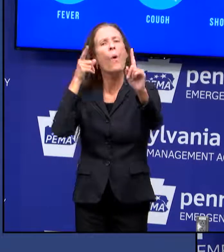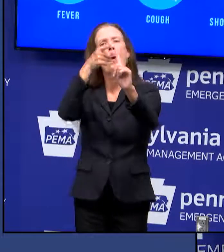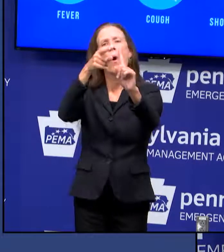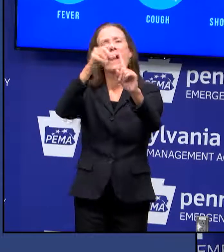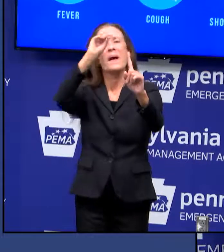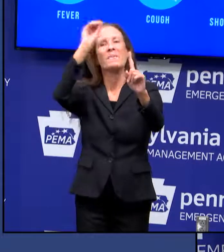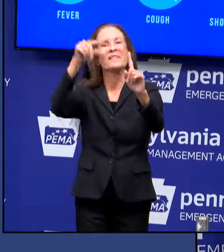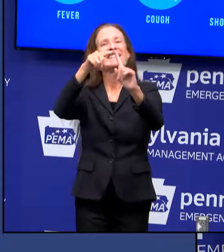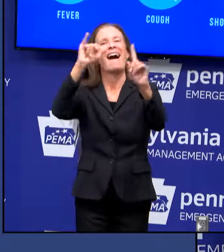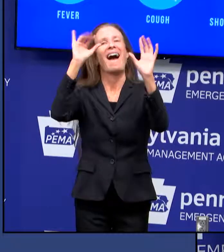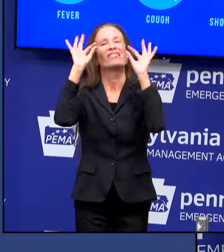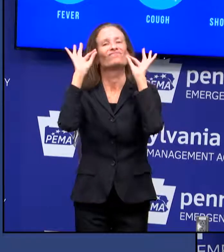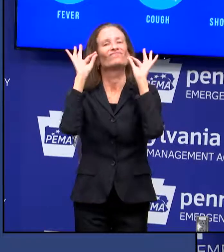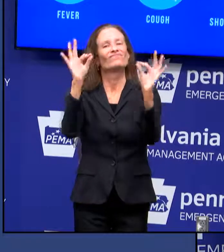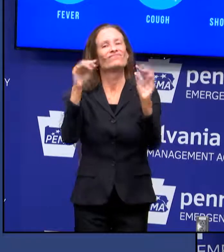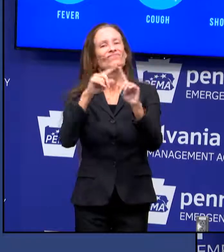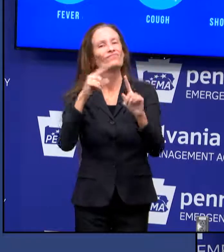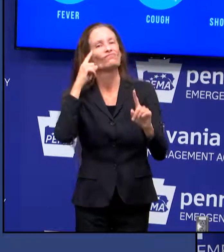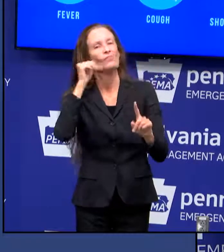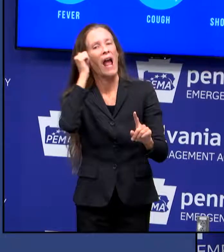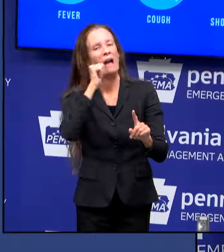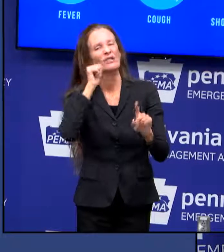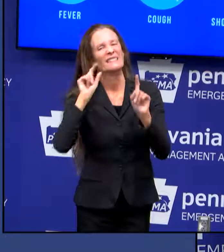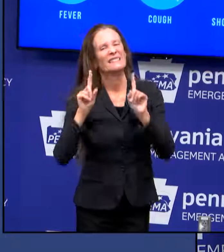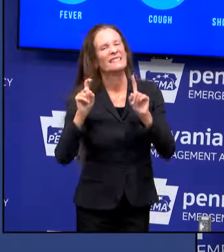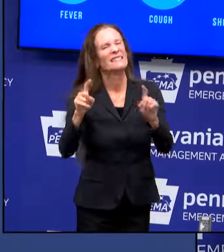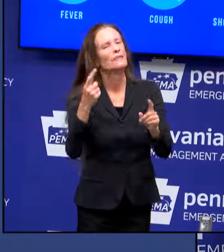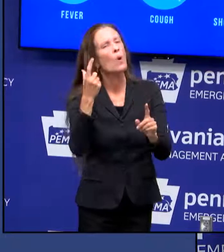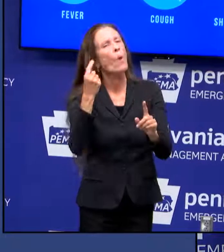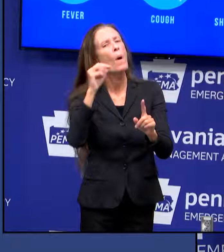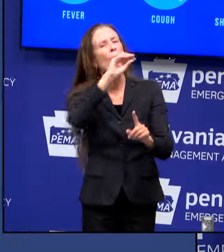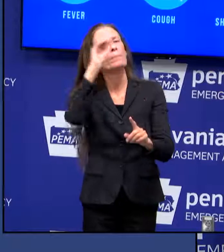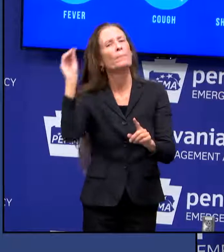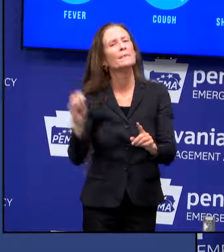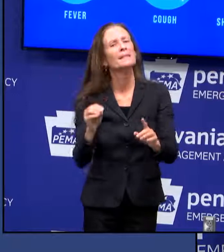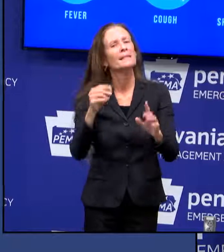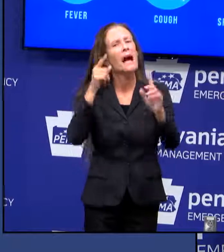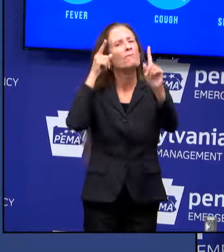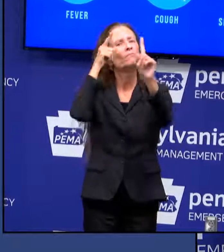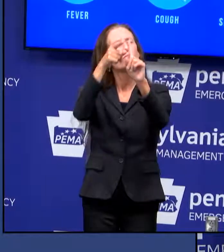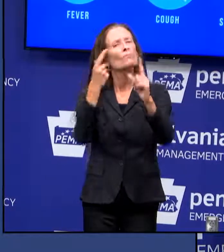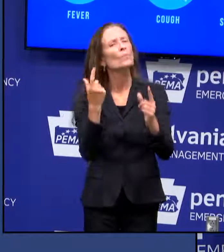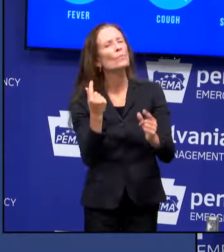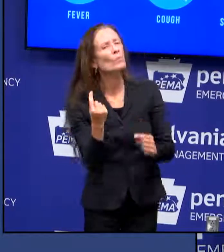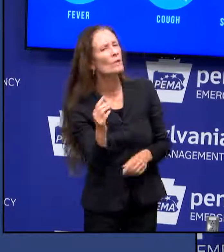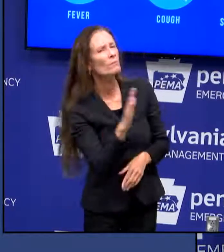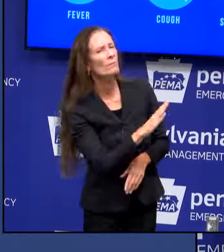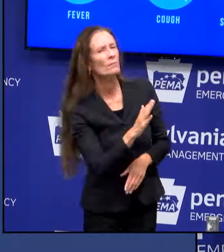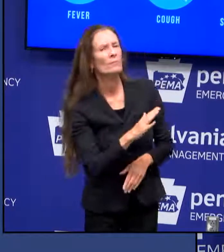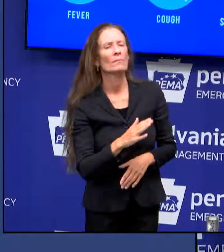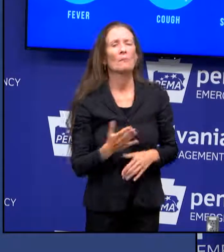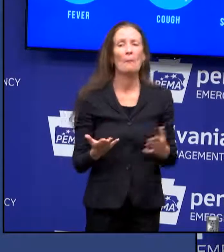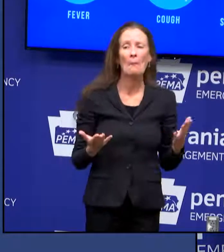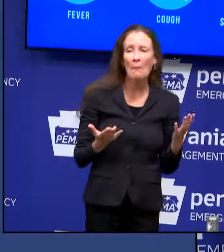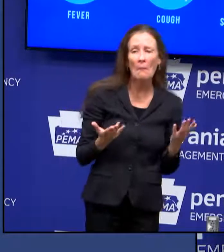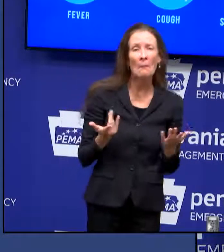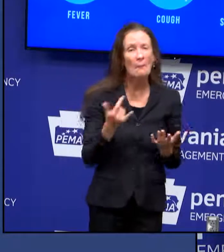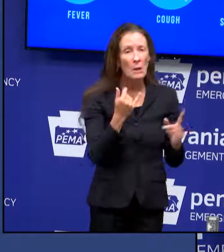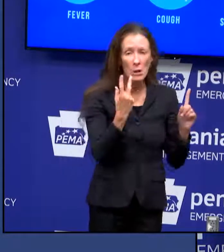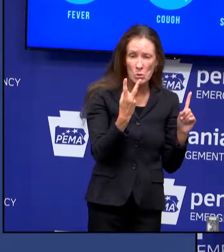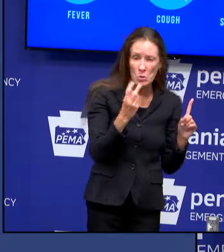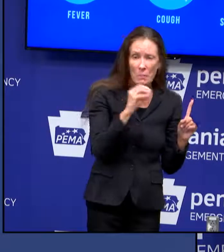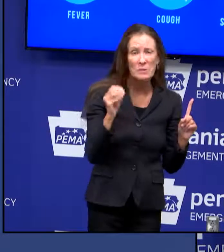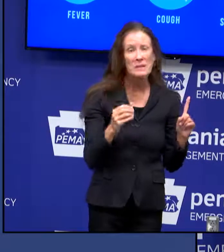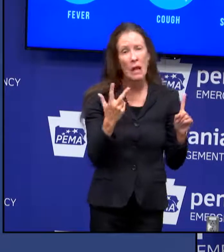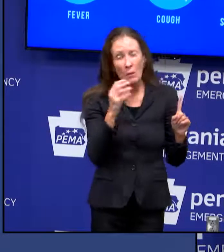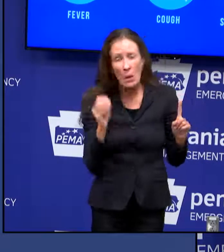uniform basis by geography? Sure. Well, we have gone from 2% to 3% to 4% per month. We'd like to